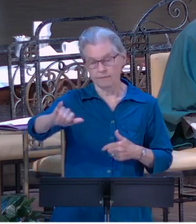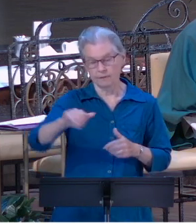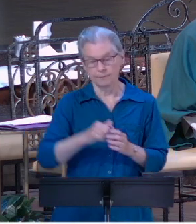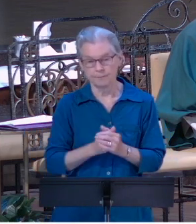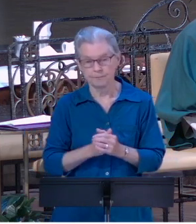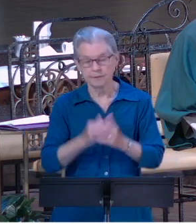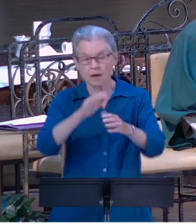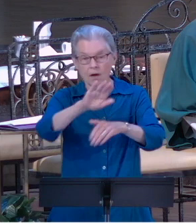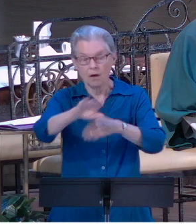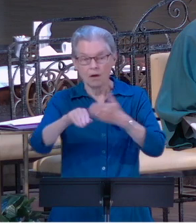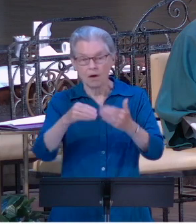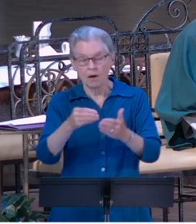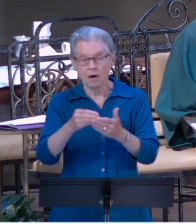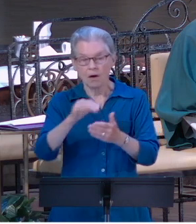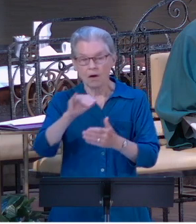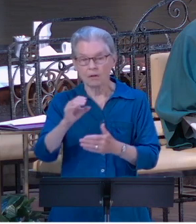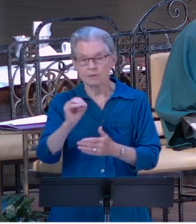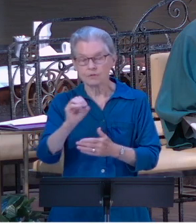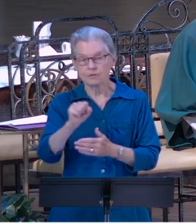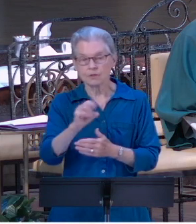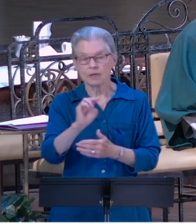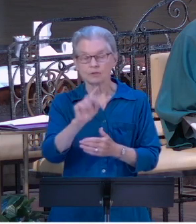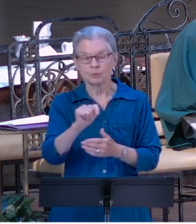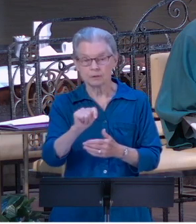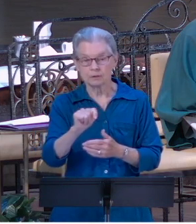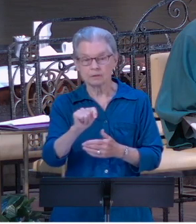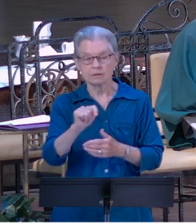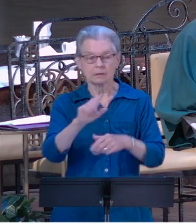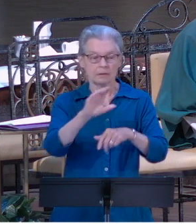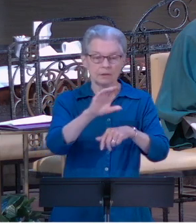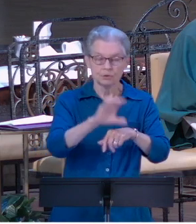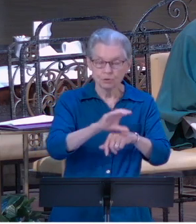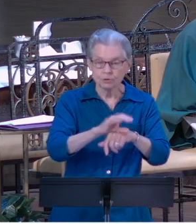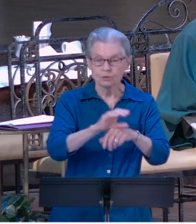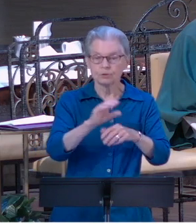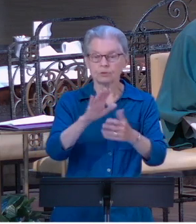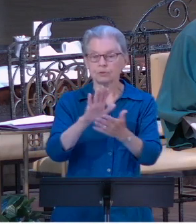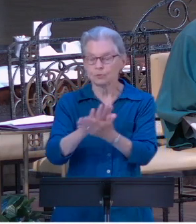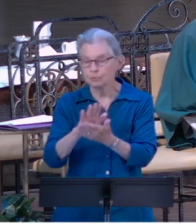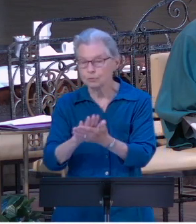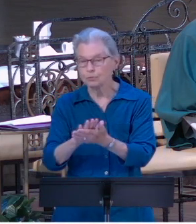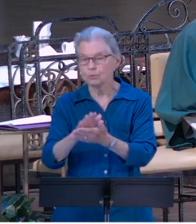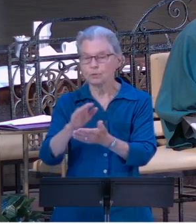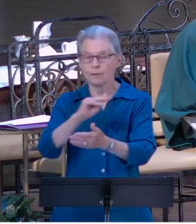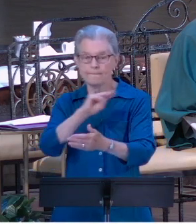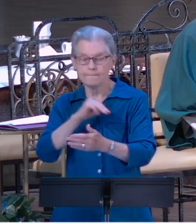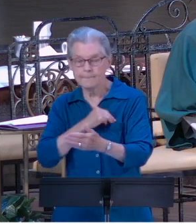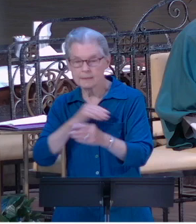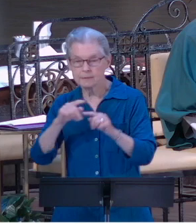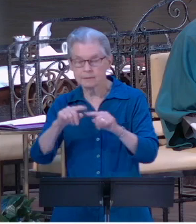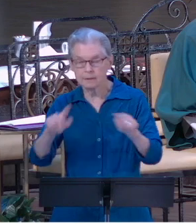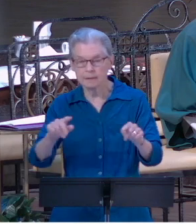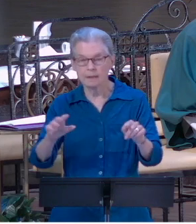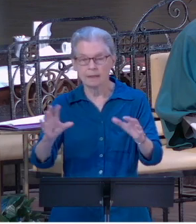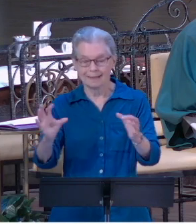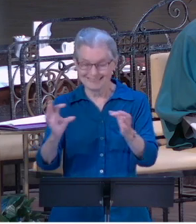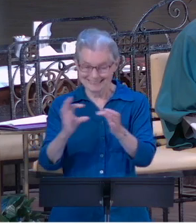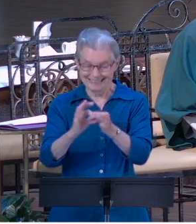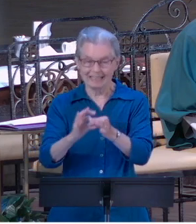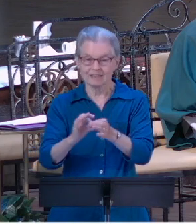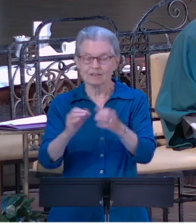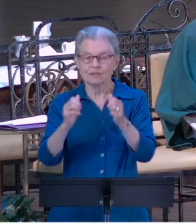All Jesuit parishes, schools, and missions are grounded in Ignatius' gift of the